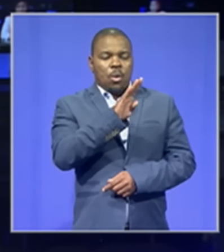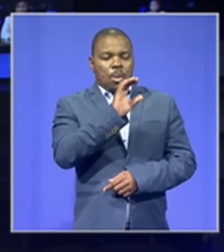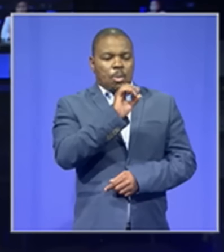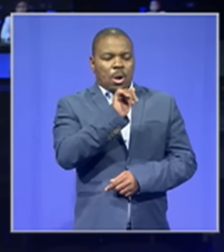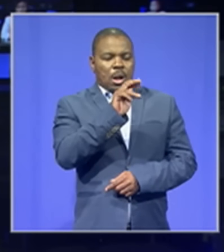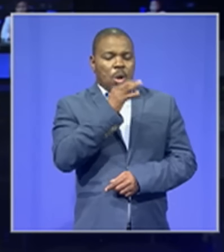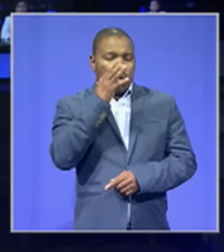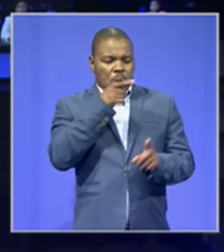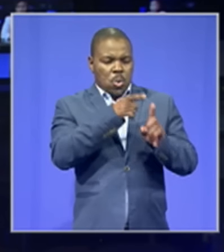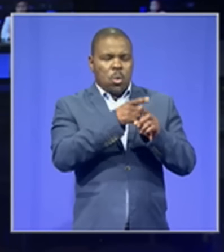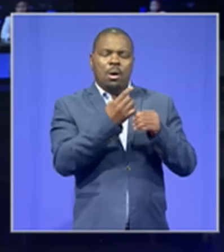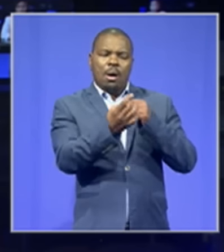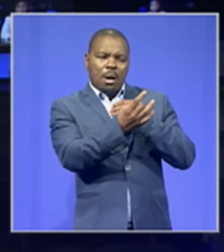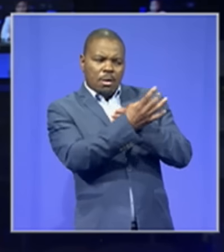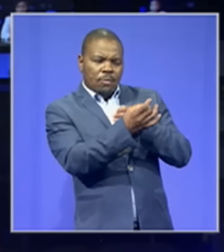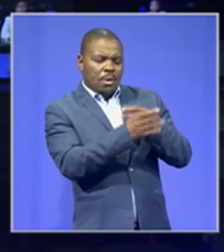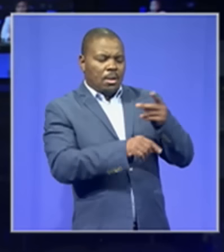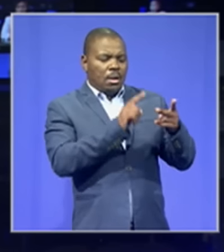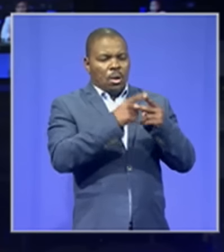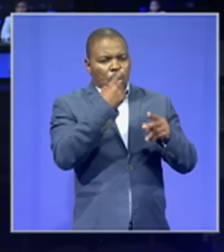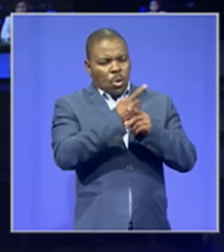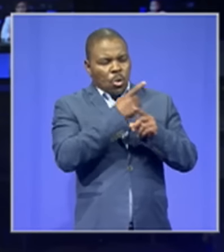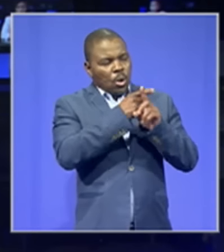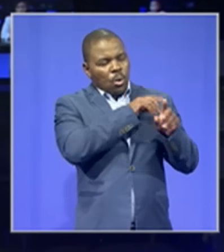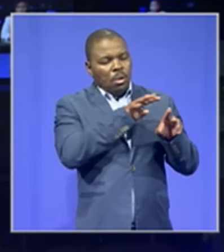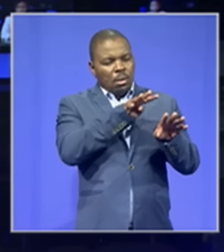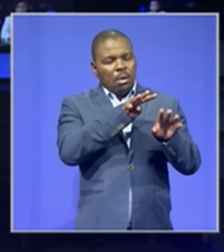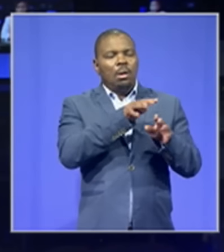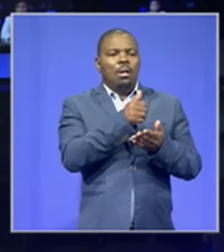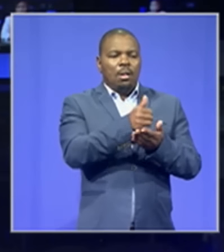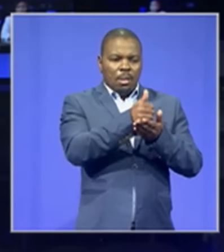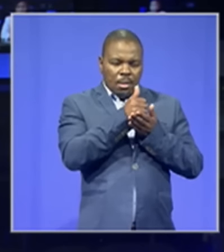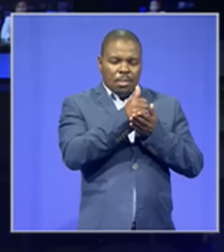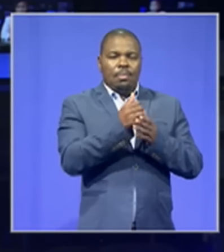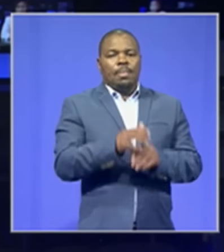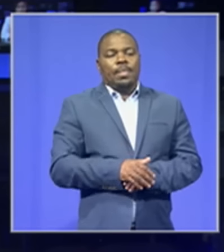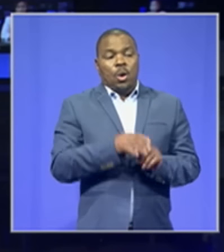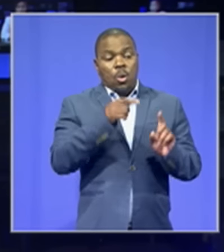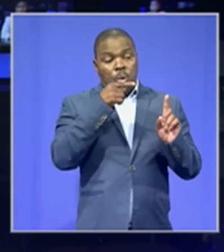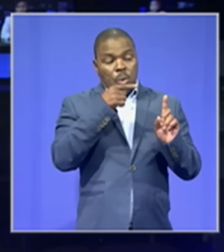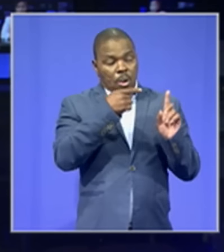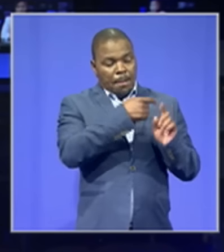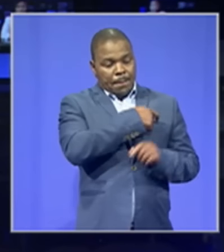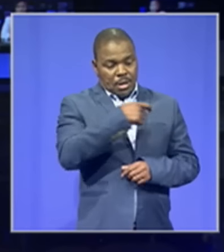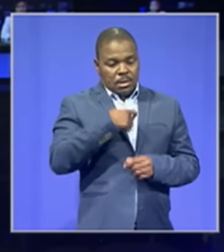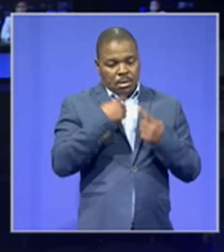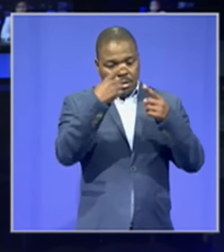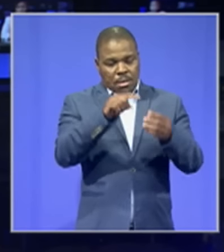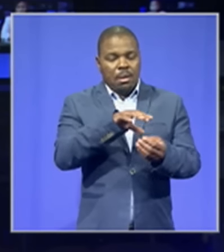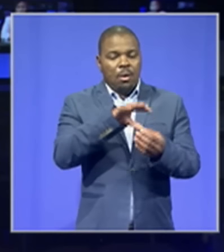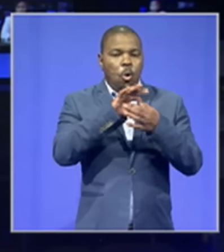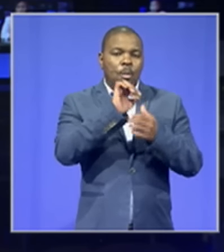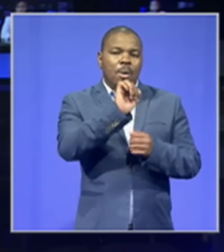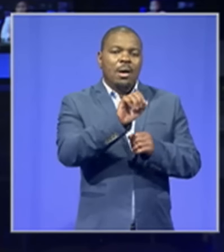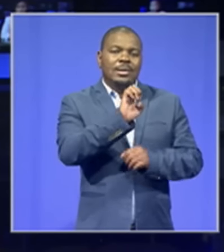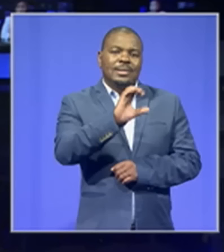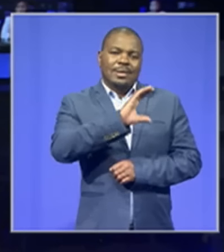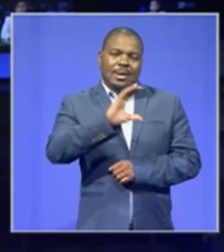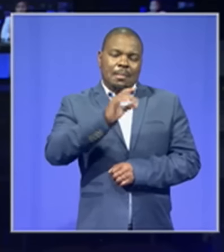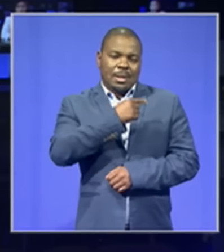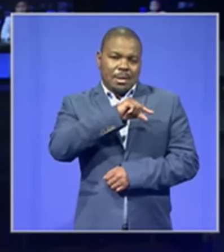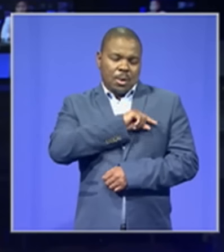le dikeletso ya neng a dula a batla malebela ho yena. Mopresidente o emedetse lelapa la Bolana Gqeberha Eastern Cape ho bontsha